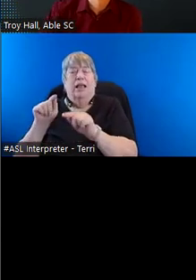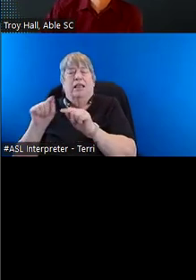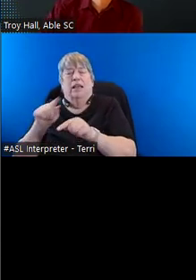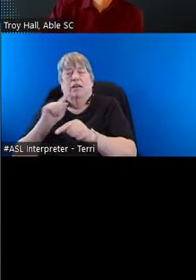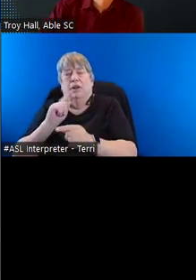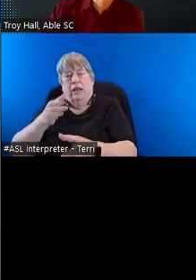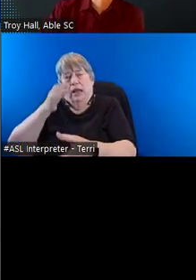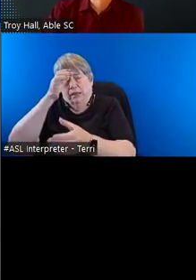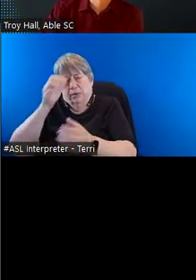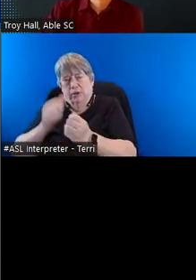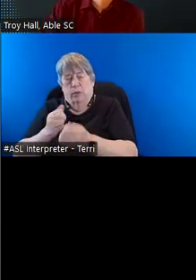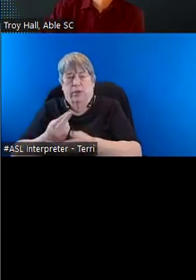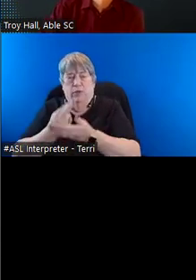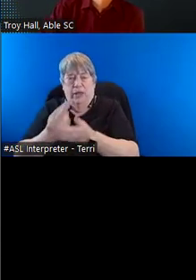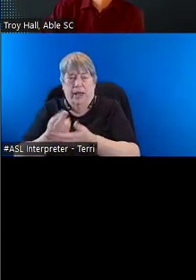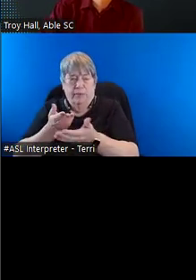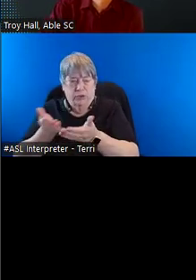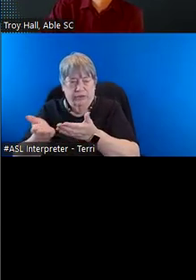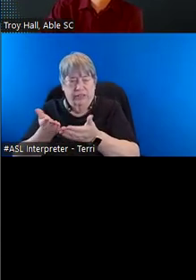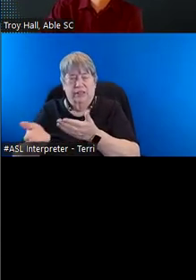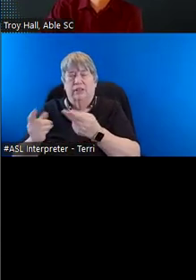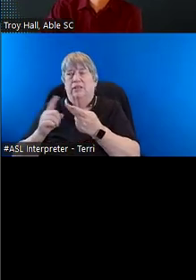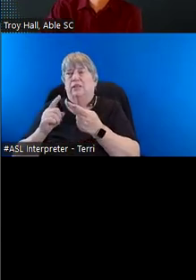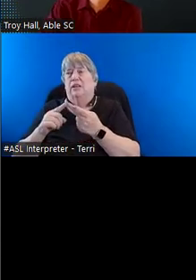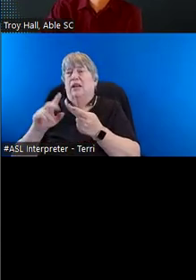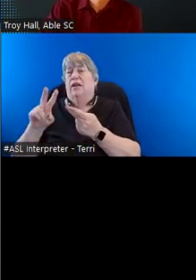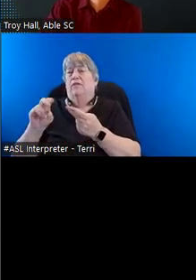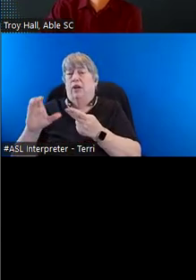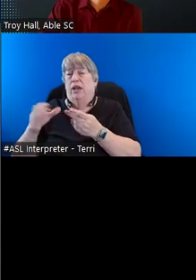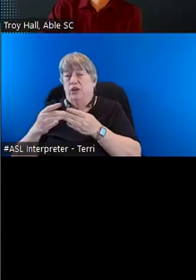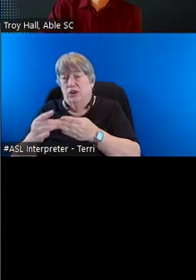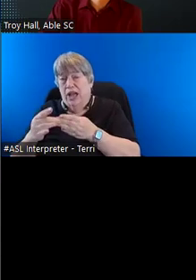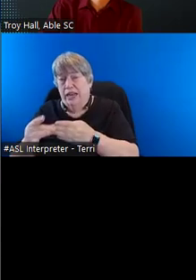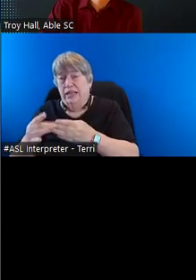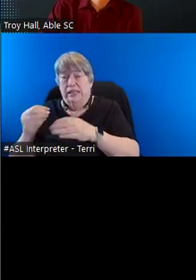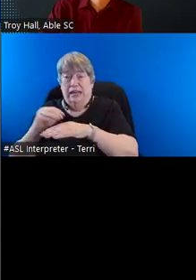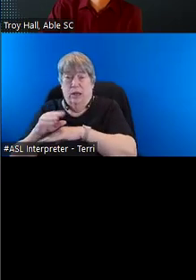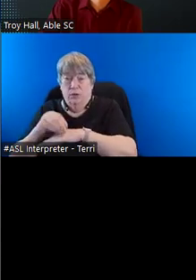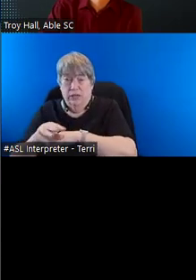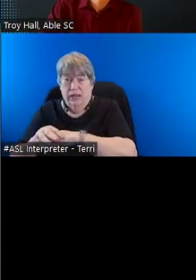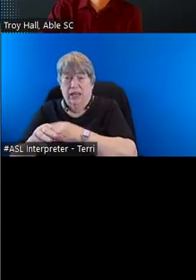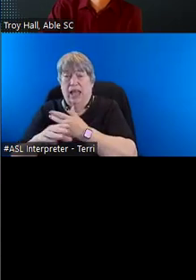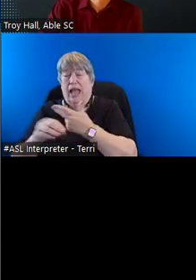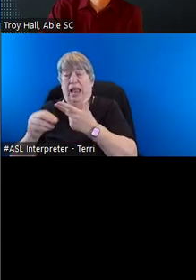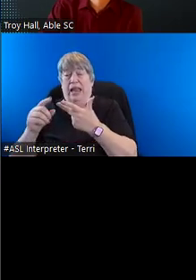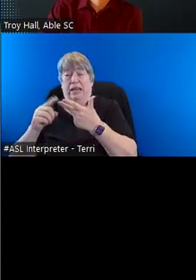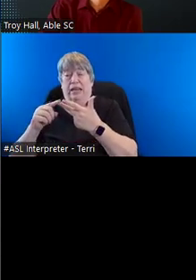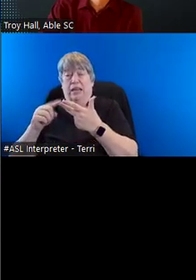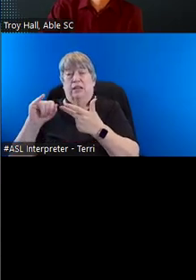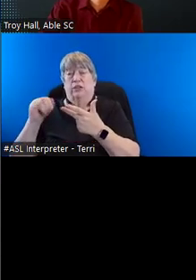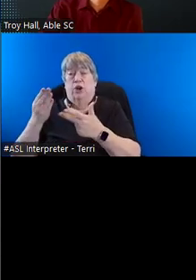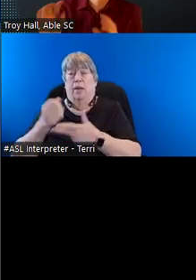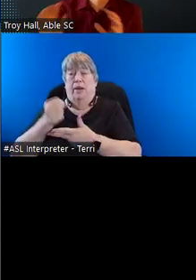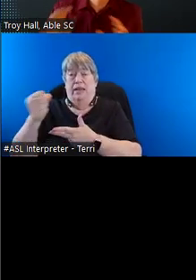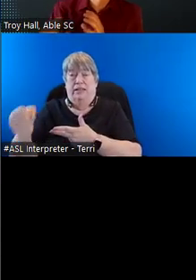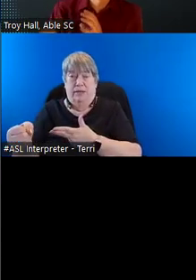in rehab services, in vocational guidance and counseling, and in job placement. So you can kind